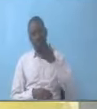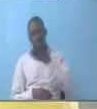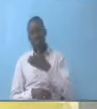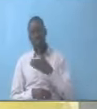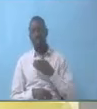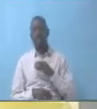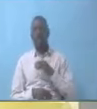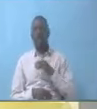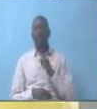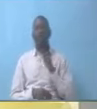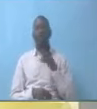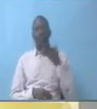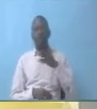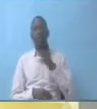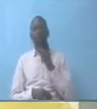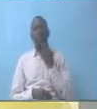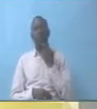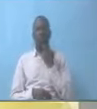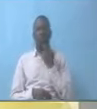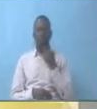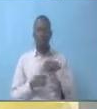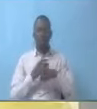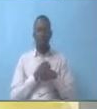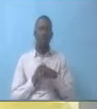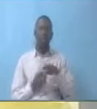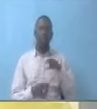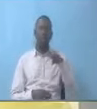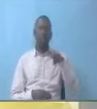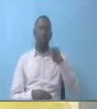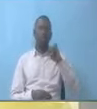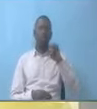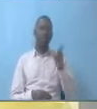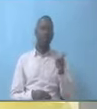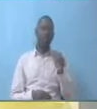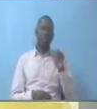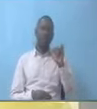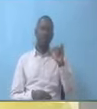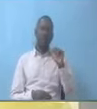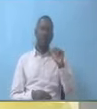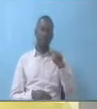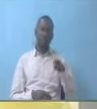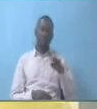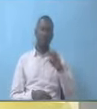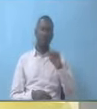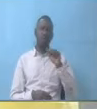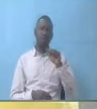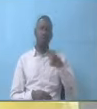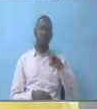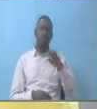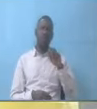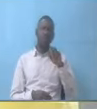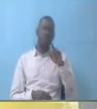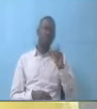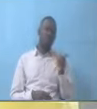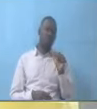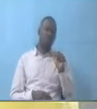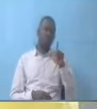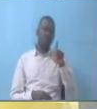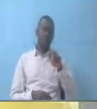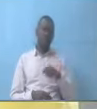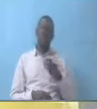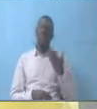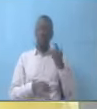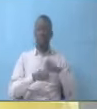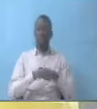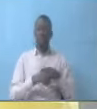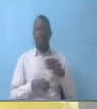Jayen Sanjal. A few miles east of Farafenya. Ay mile new ci penku Farafenya. By the time we arrive Mbayen village. Biñ agge